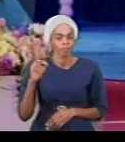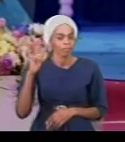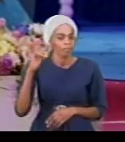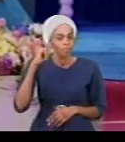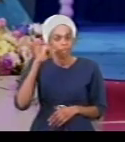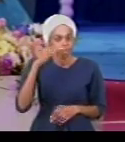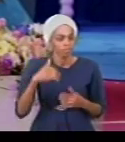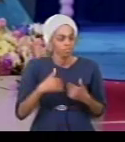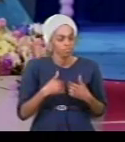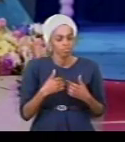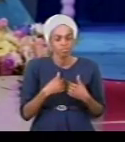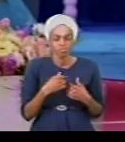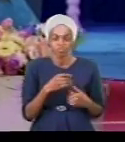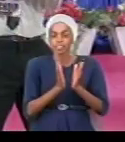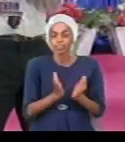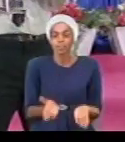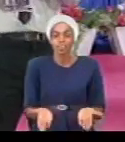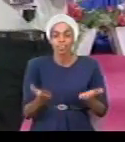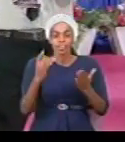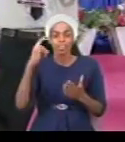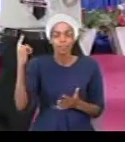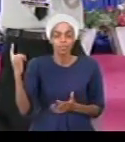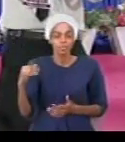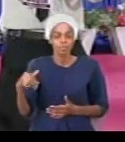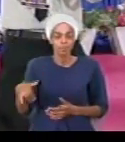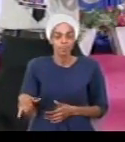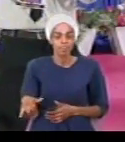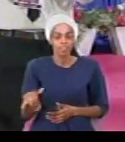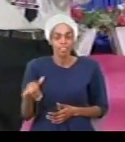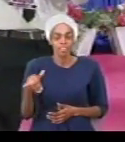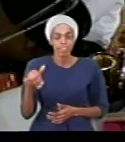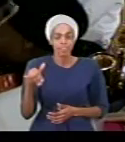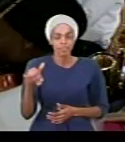duration, but after our pastor's prayer